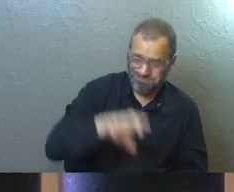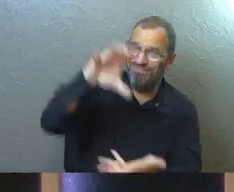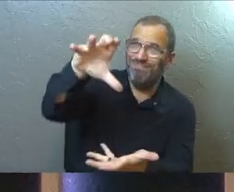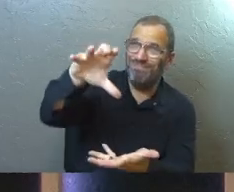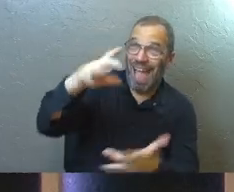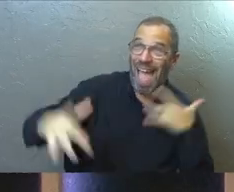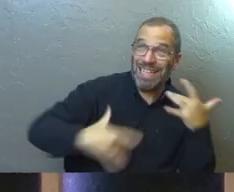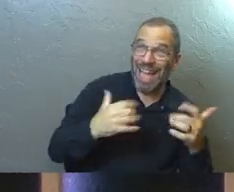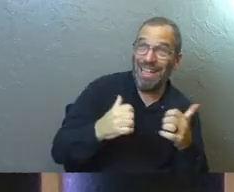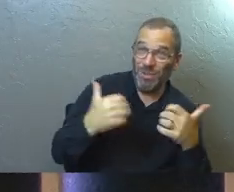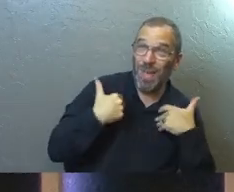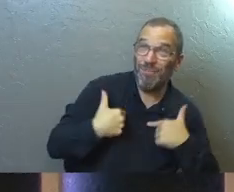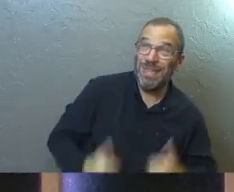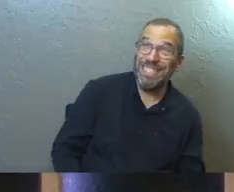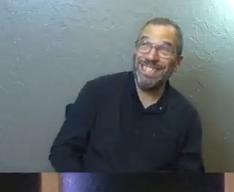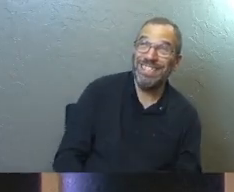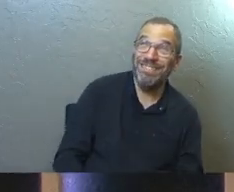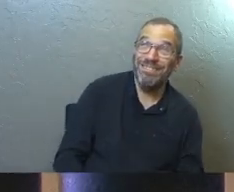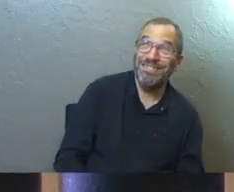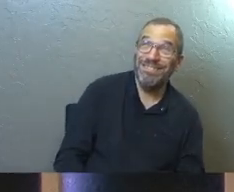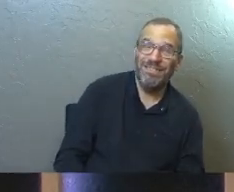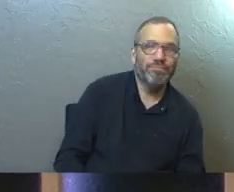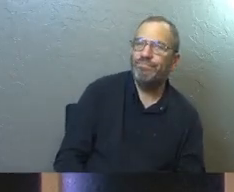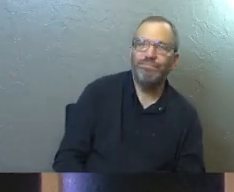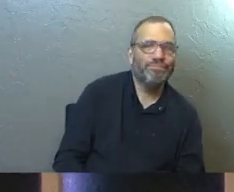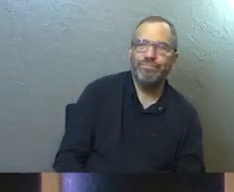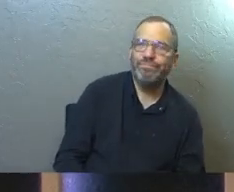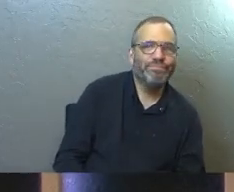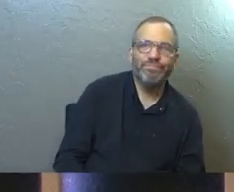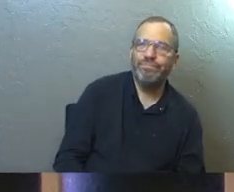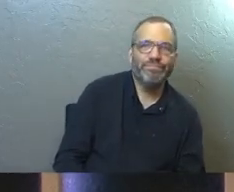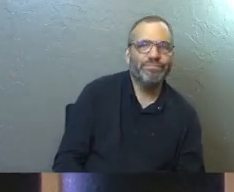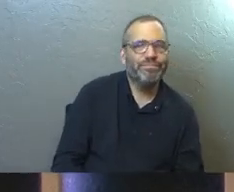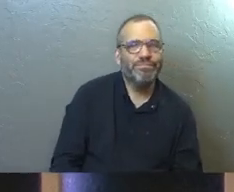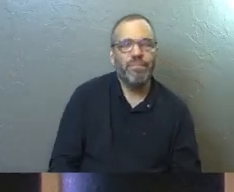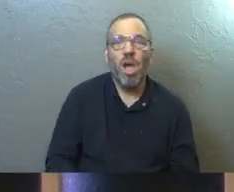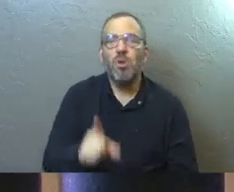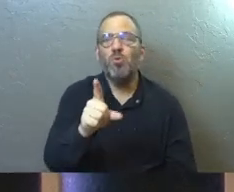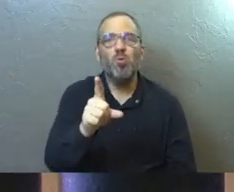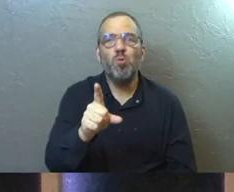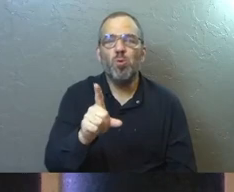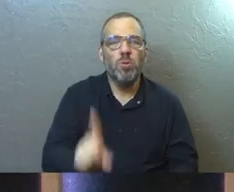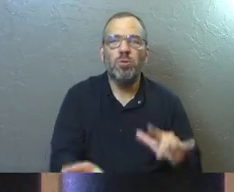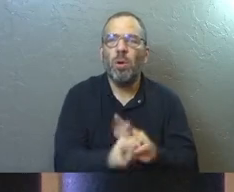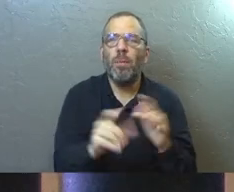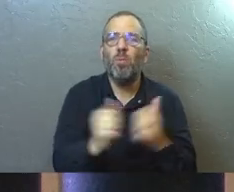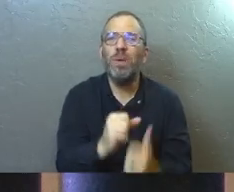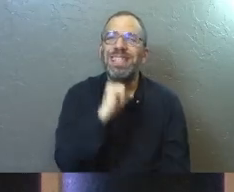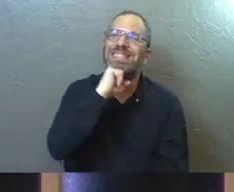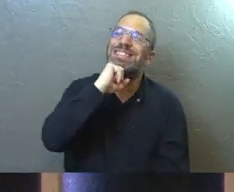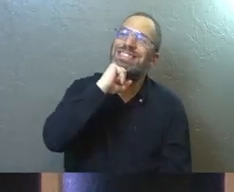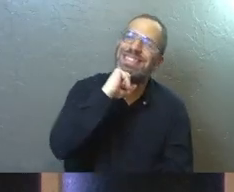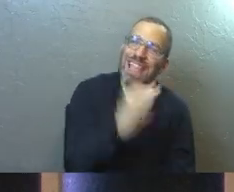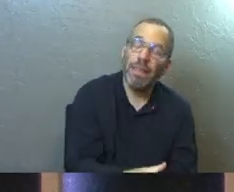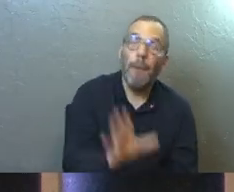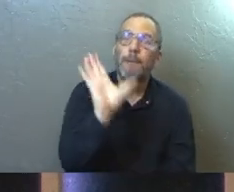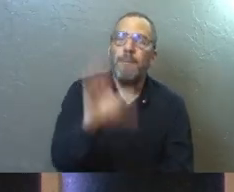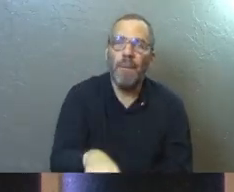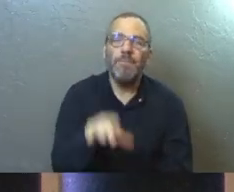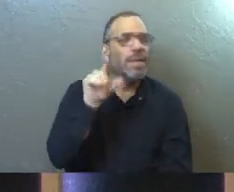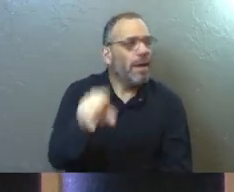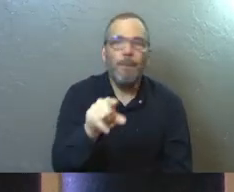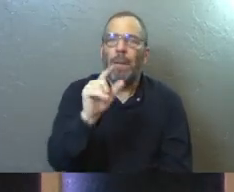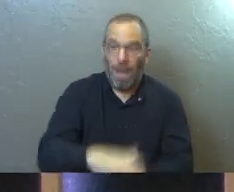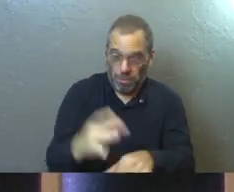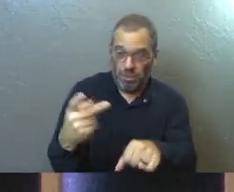like, aren't you excited? It doesn't work like that. You brought nothing to this table. Like, you know what? Here's